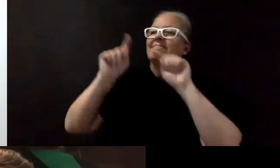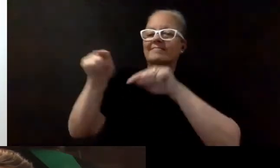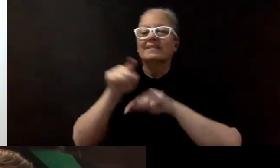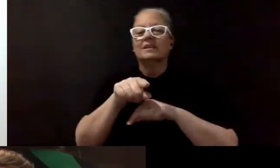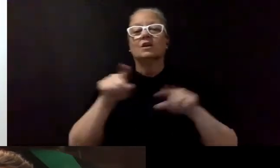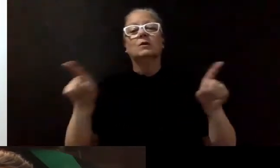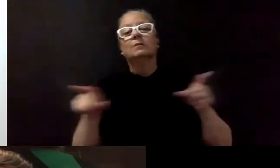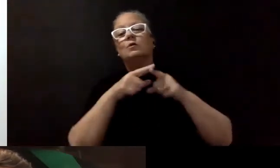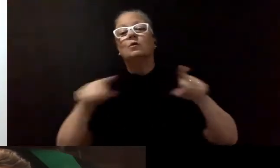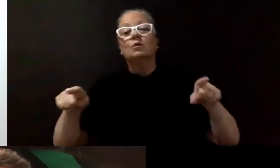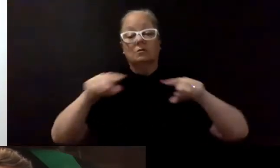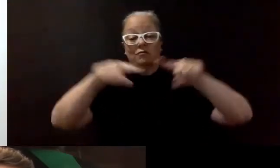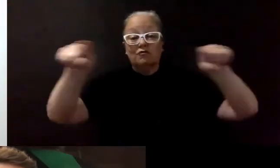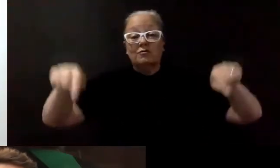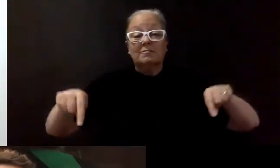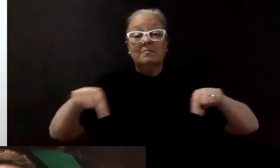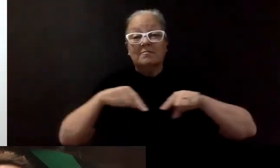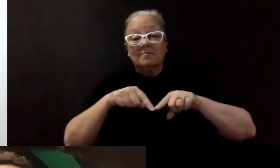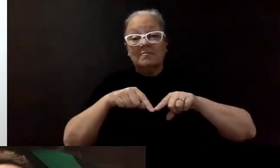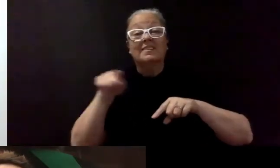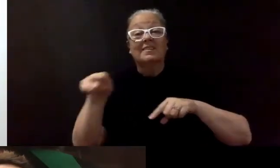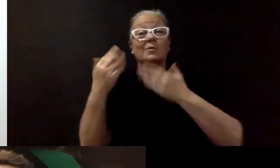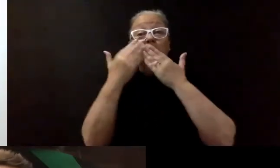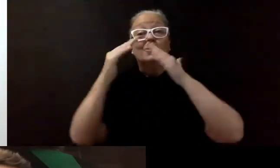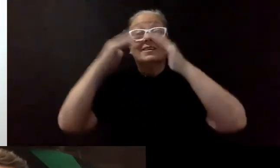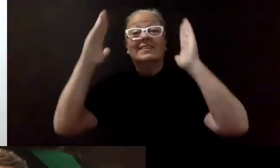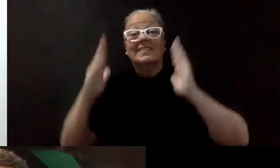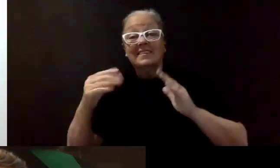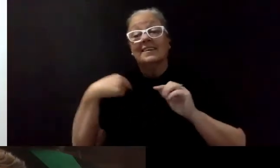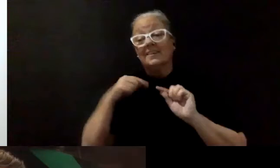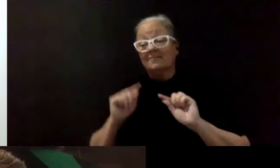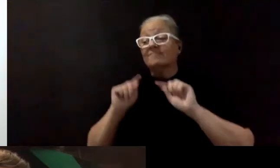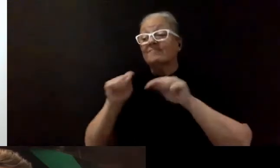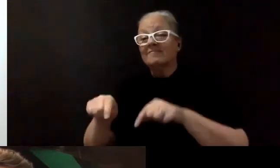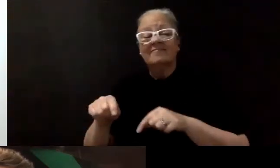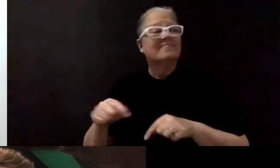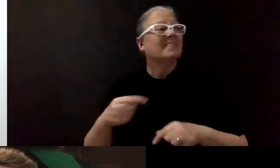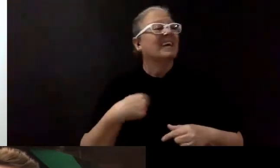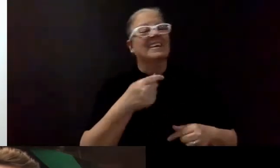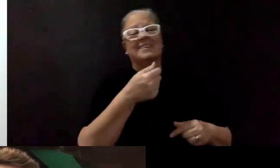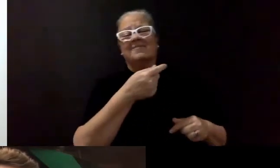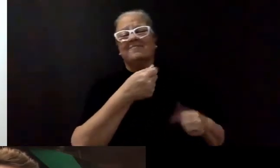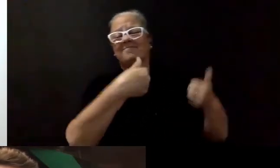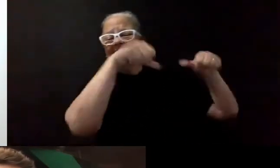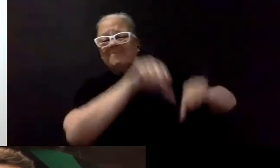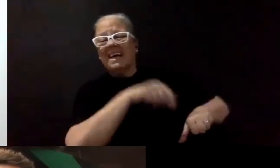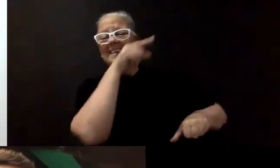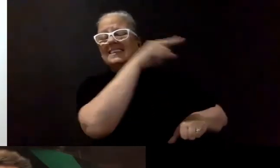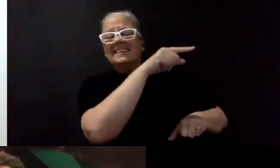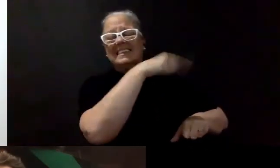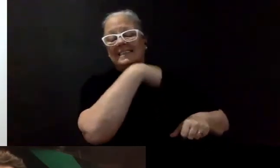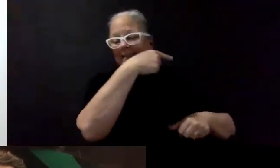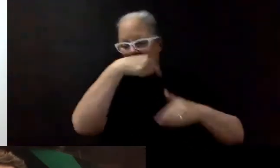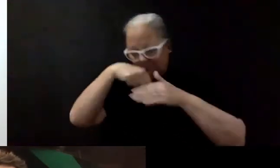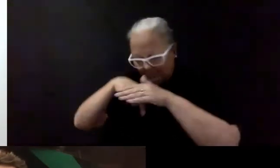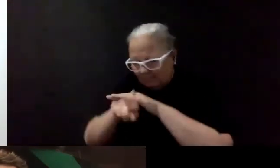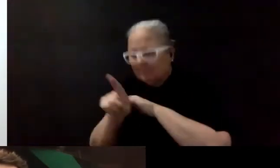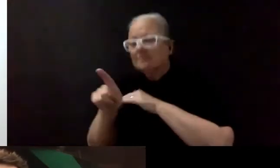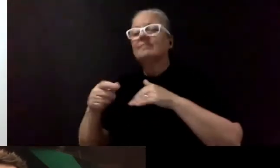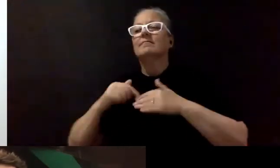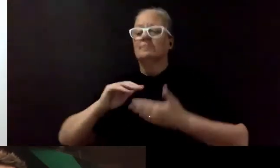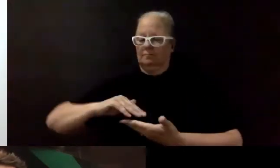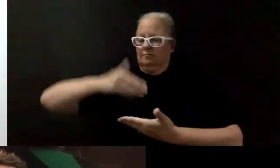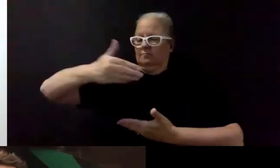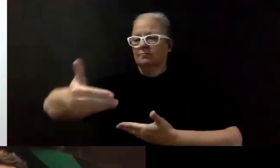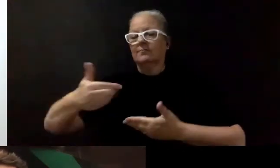of school just because I was having a bad day, and would just play, and instantly I would just feel so much better, or not necessarily better,